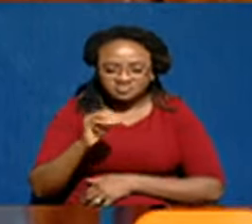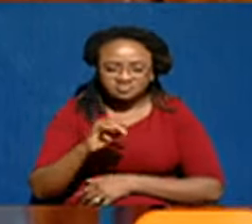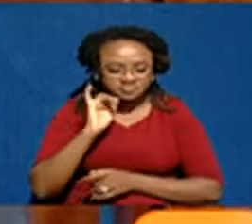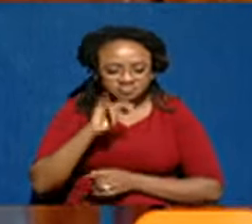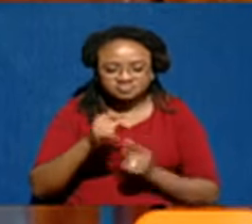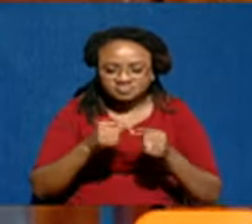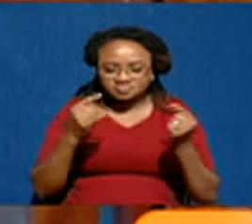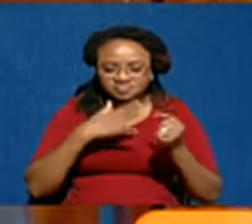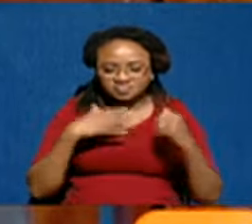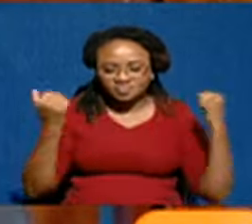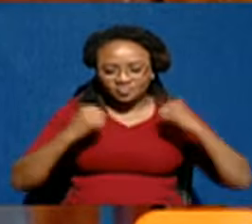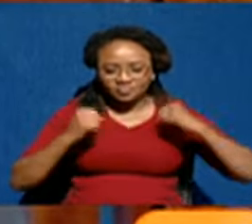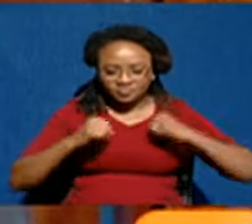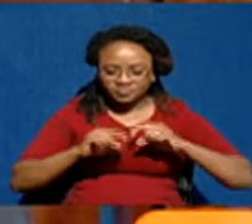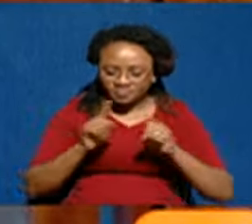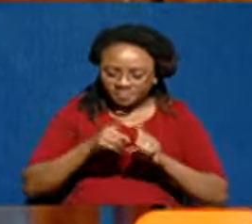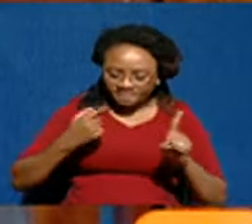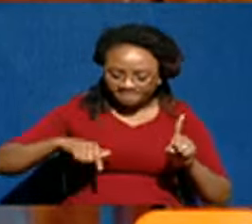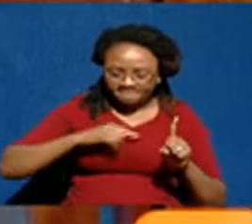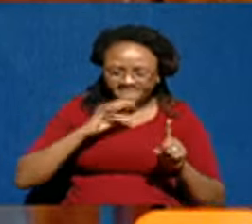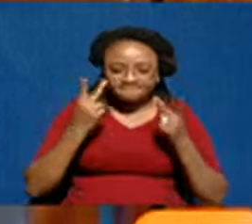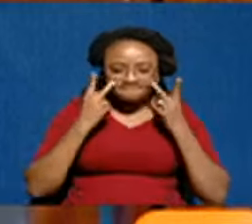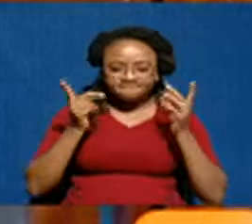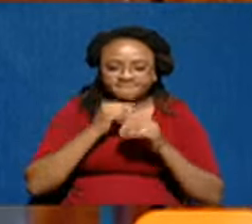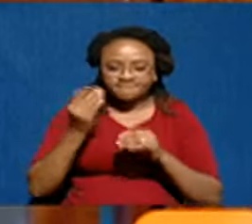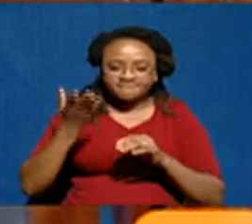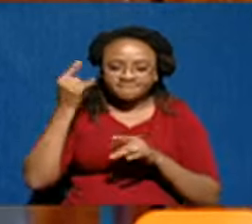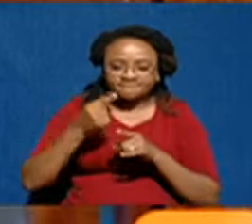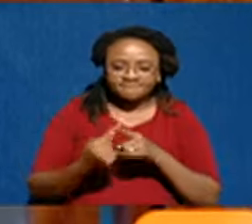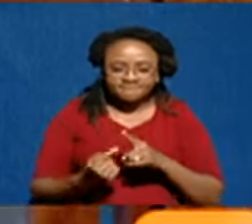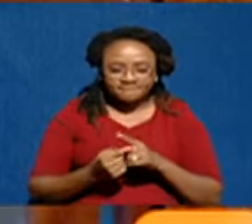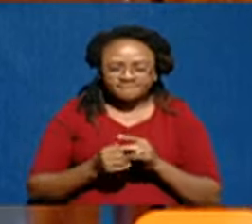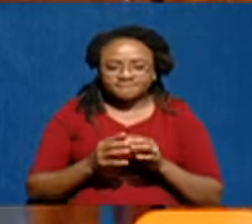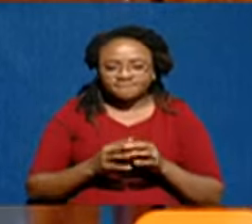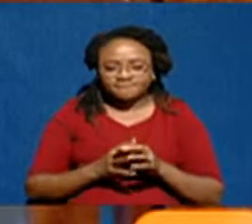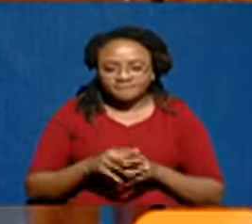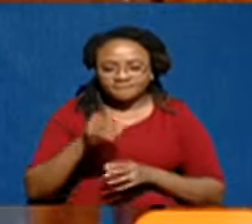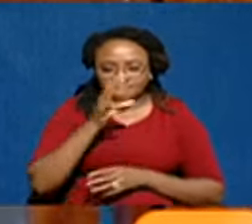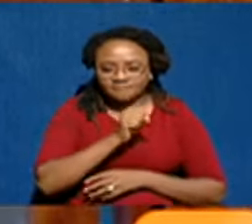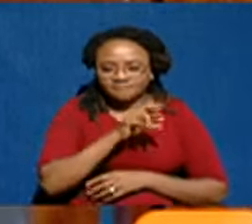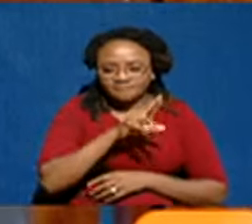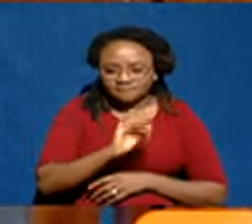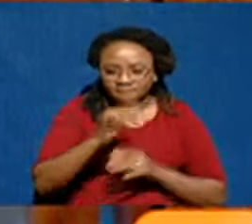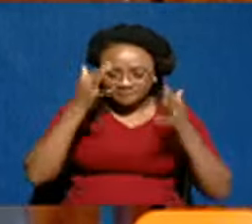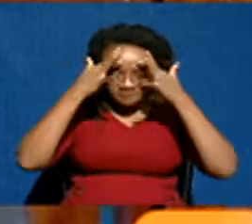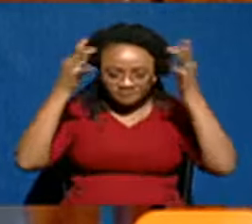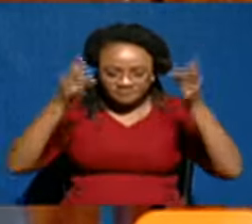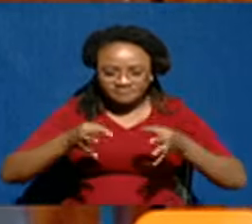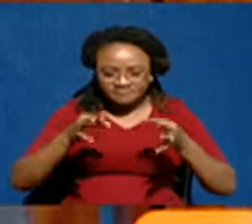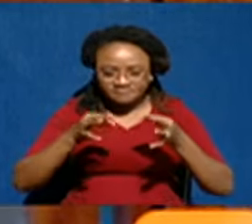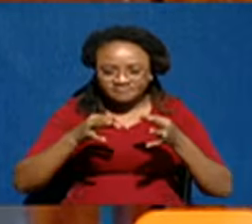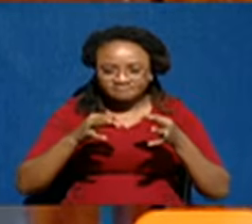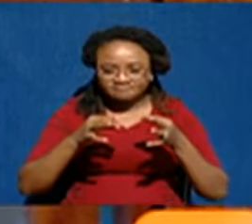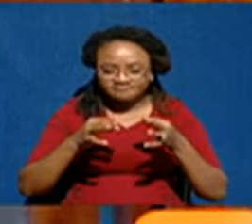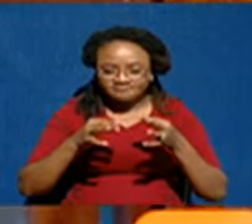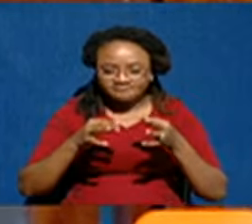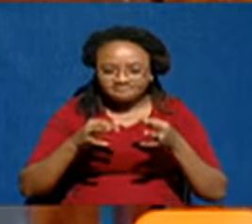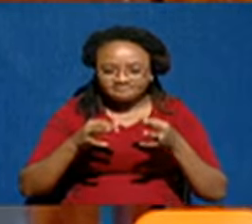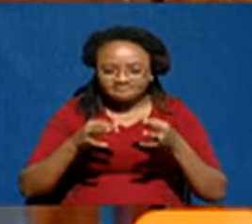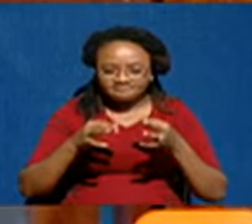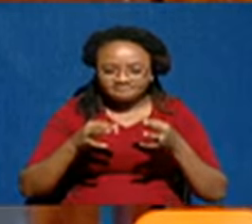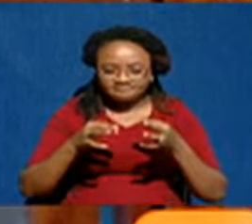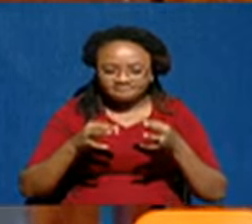I keep saying, and we saw it last year when Salary and Remuneration Commission decided to, by themselves, take away